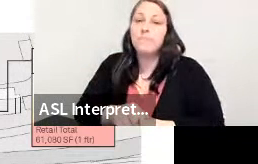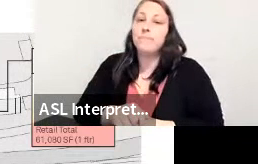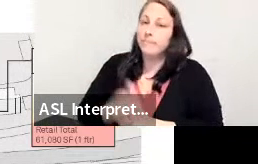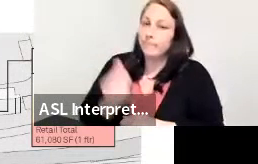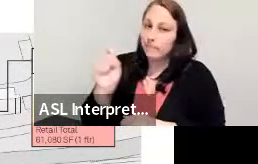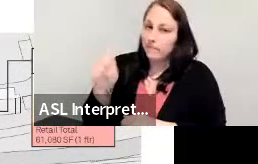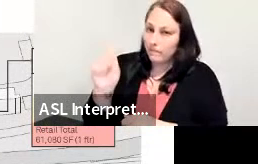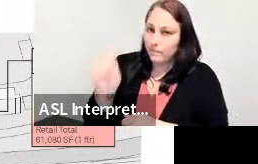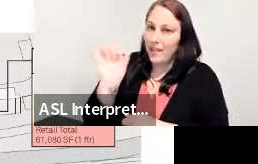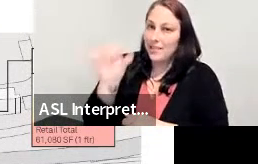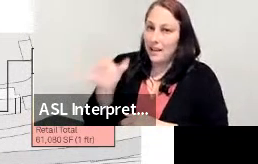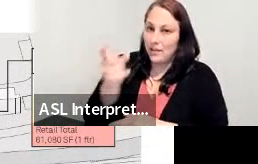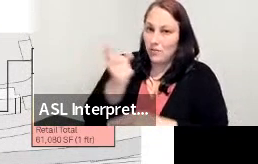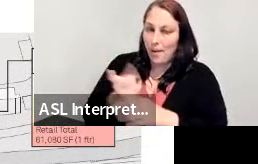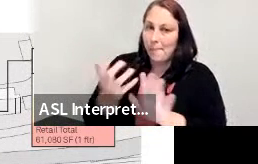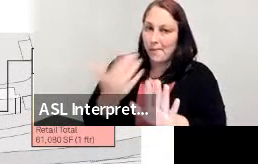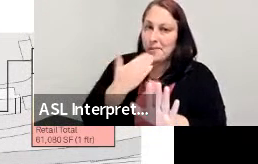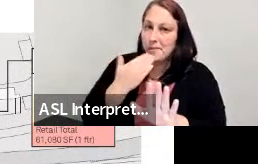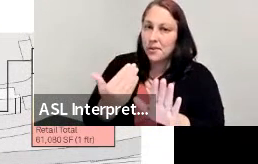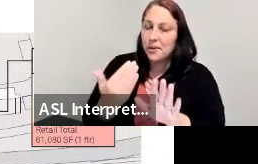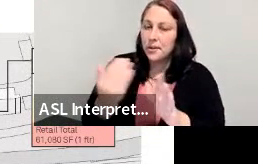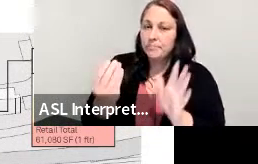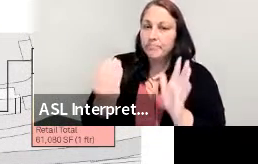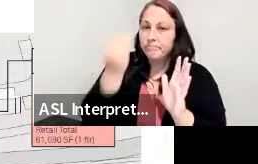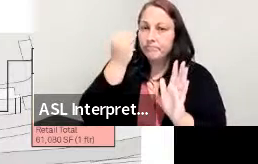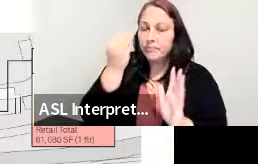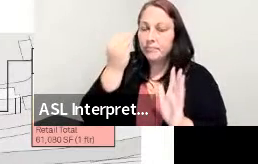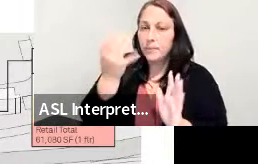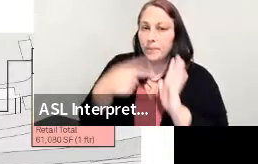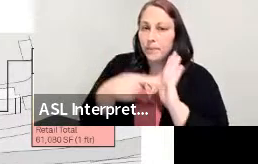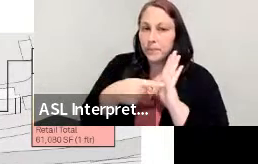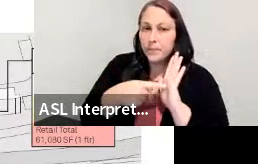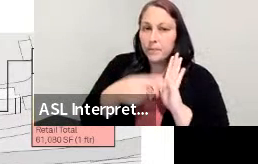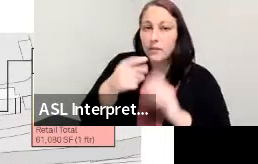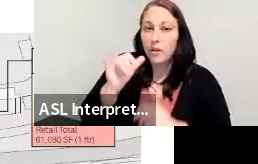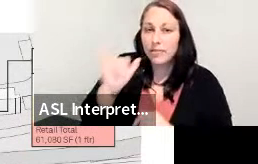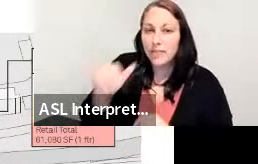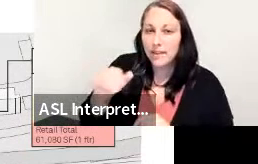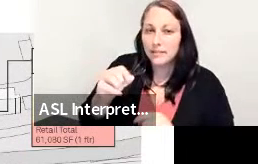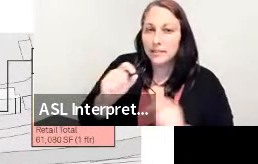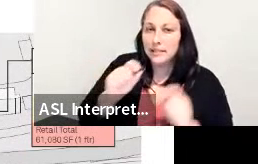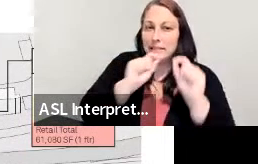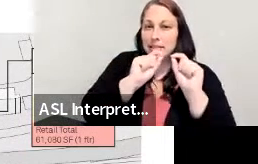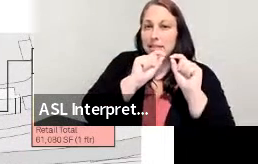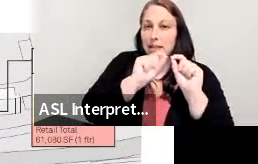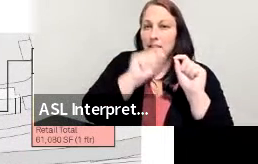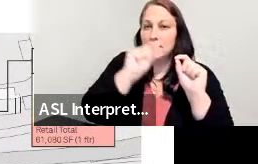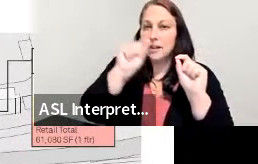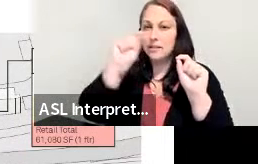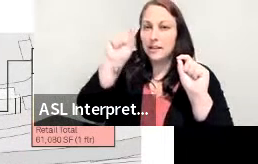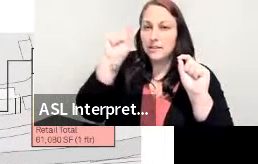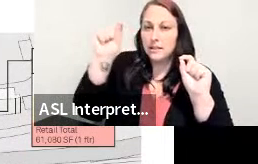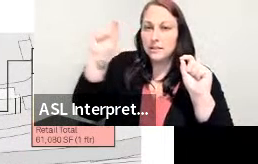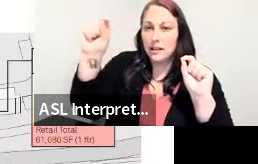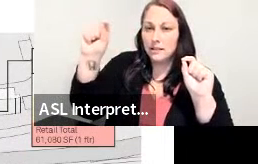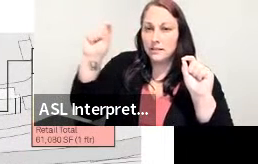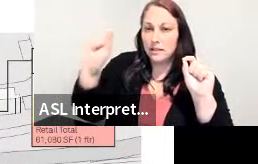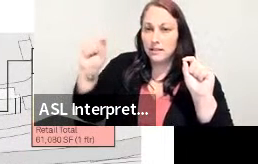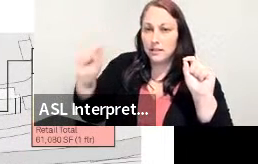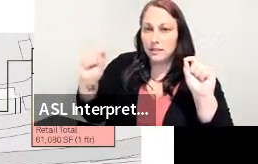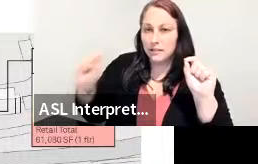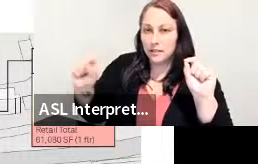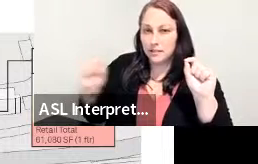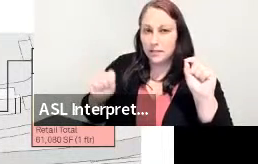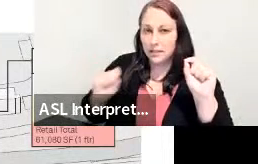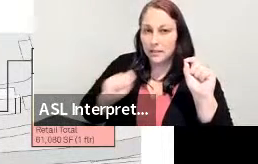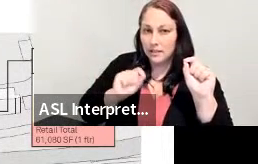in where you see like the dotted lines, that's future development above Union Market. They have an approved PUD to put that